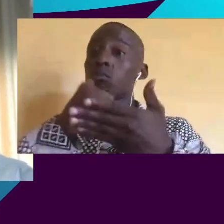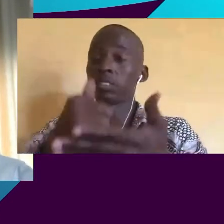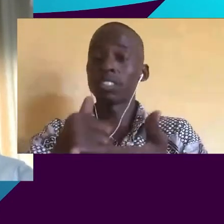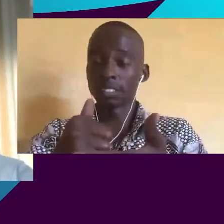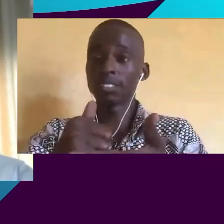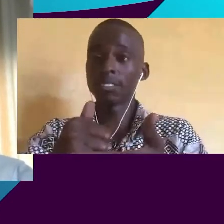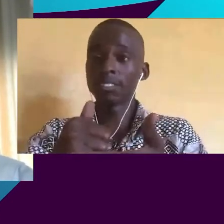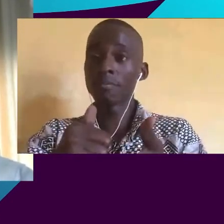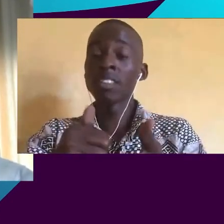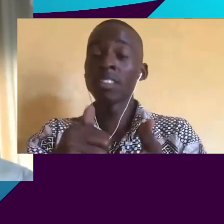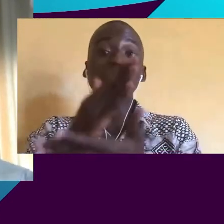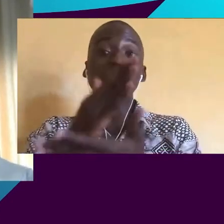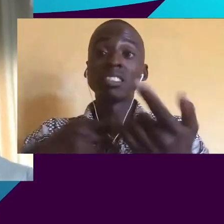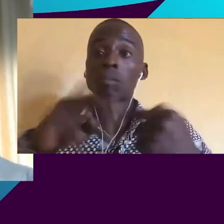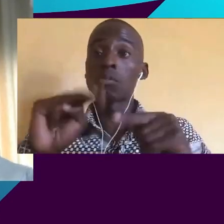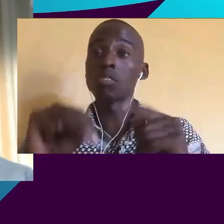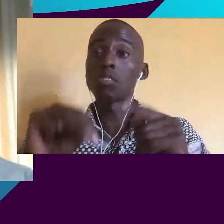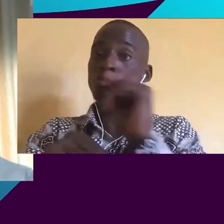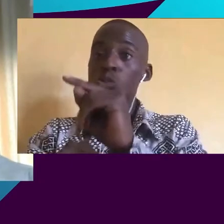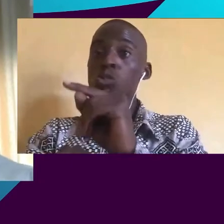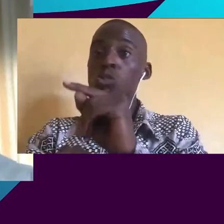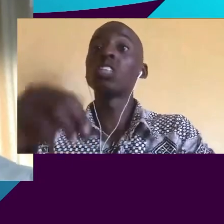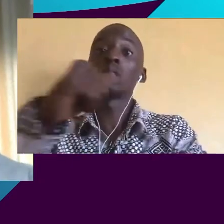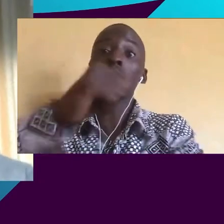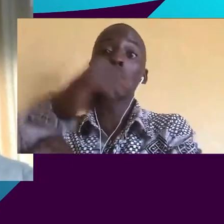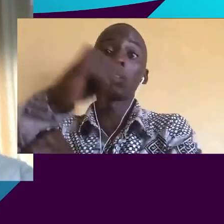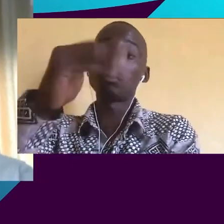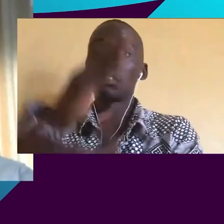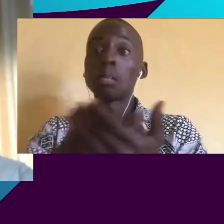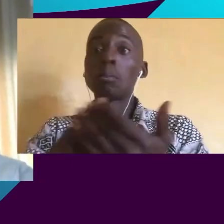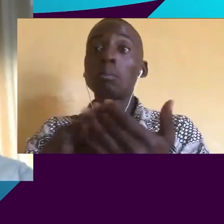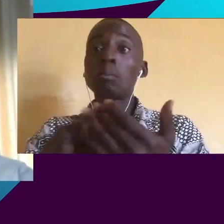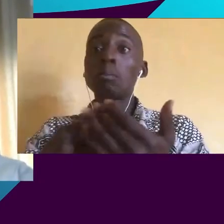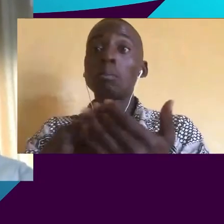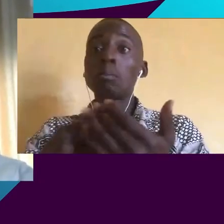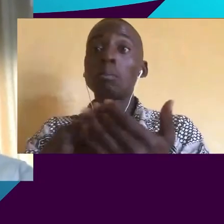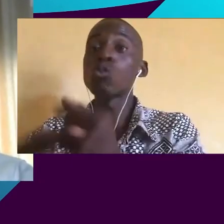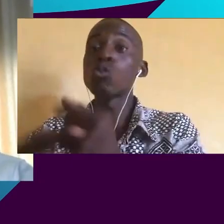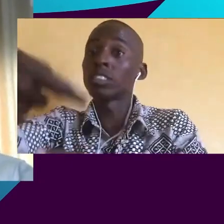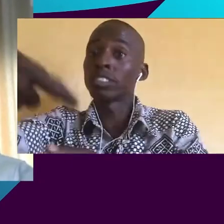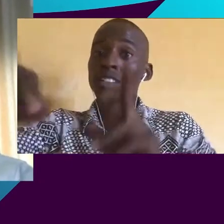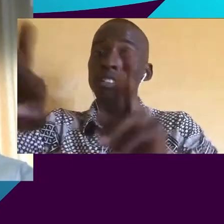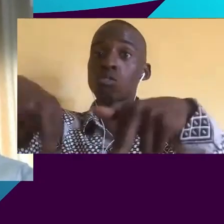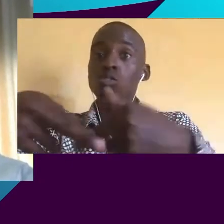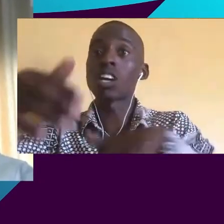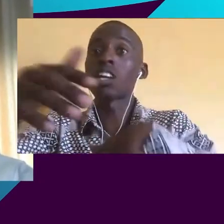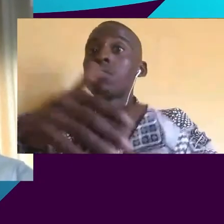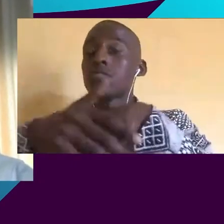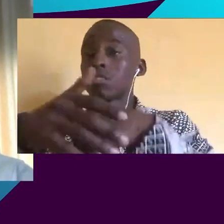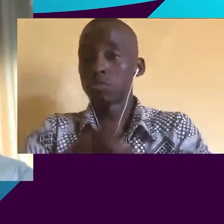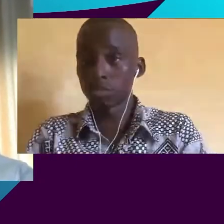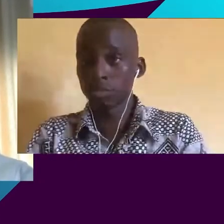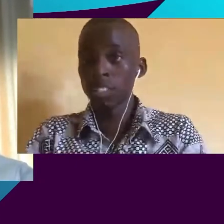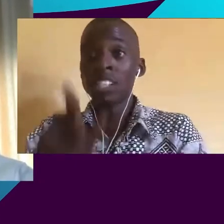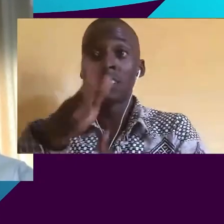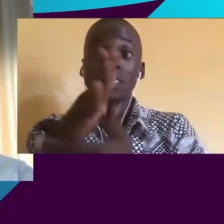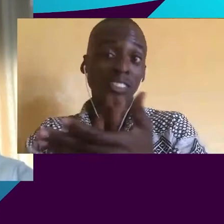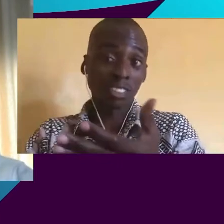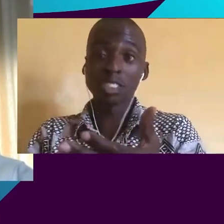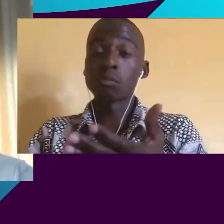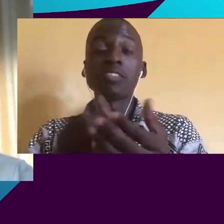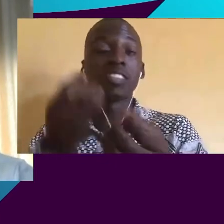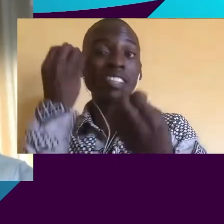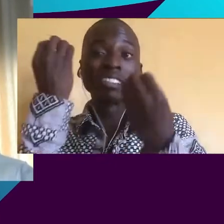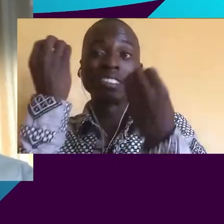them going for scholarship. Now some I can see they are going to sign and play football. So these are some of the initiatives that are there,